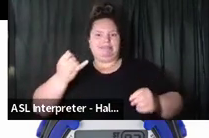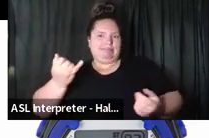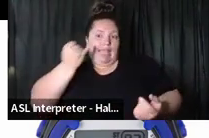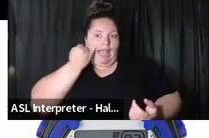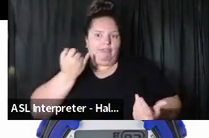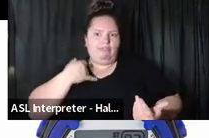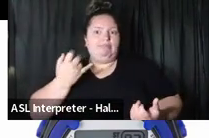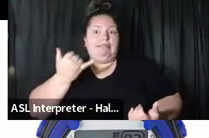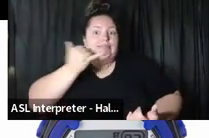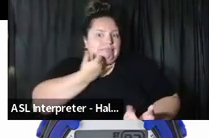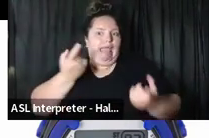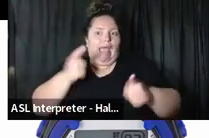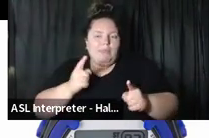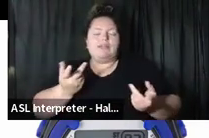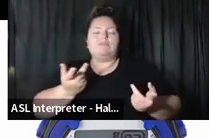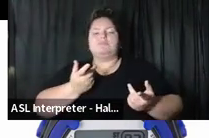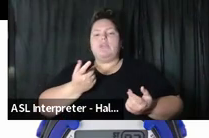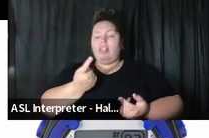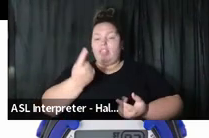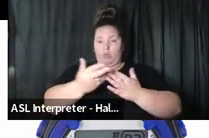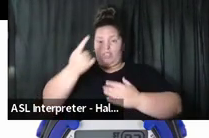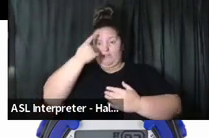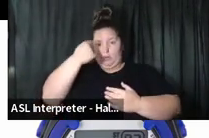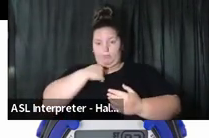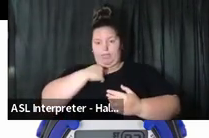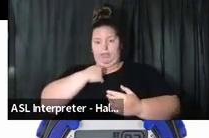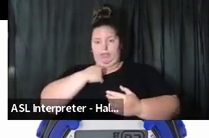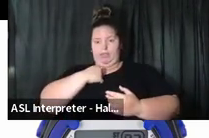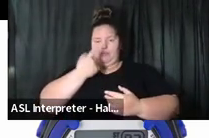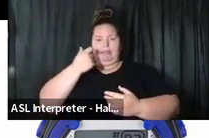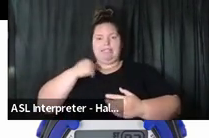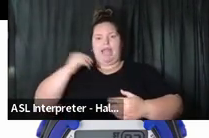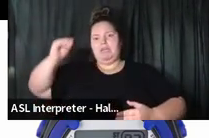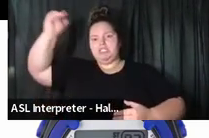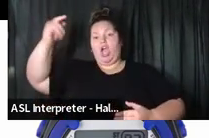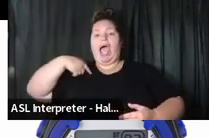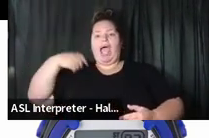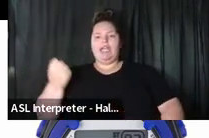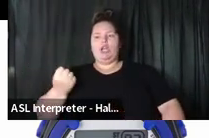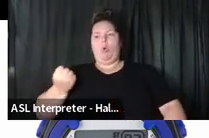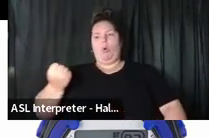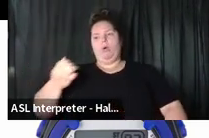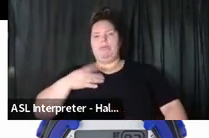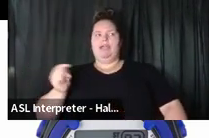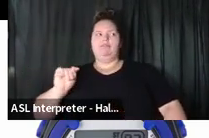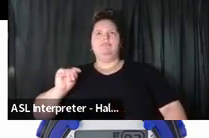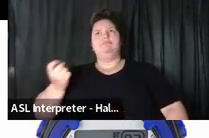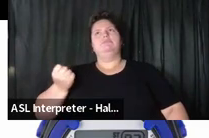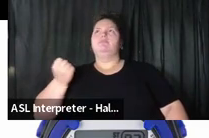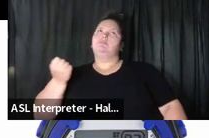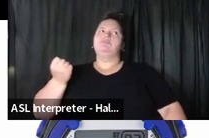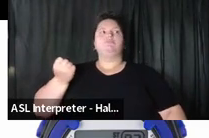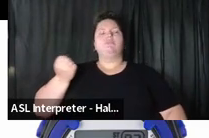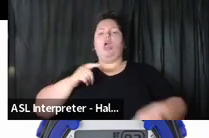also, one thing for me, like just being an adult, like I can hold it longer. So even just having